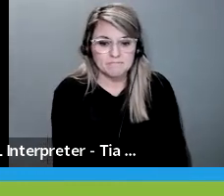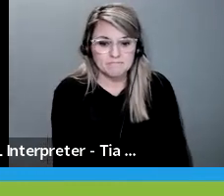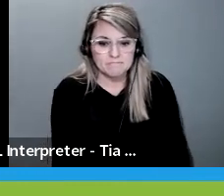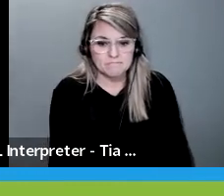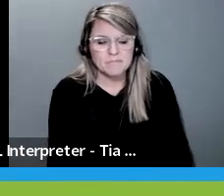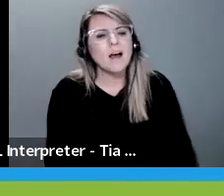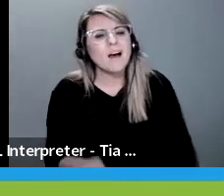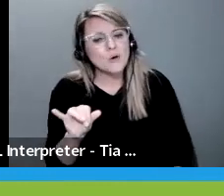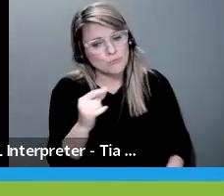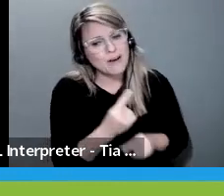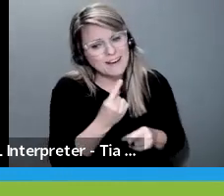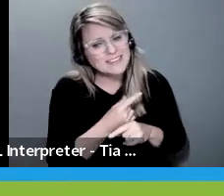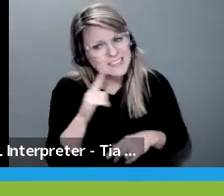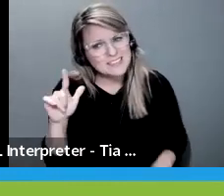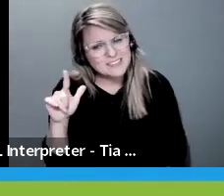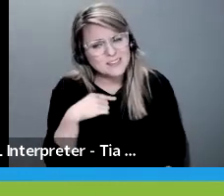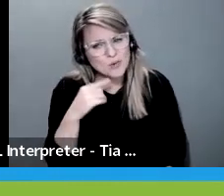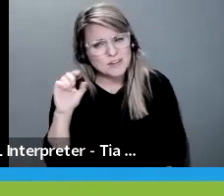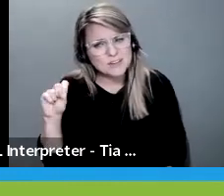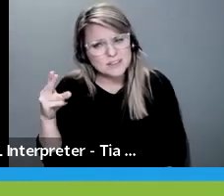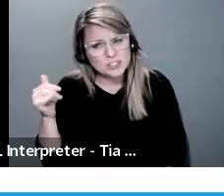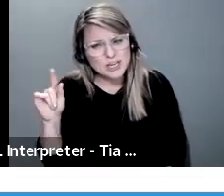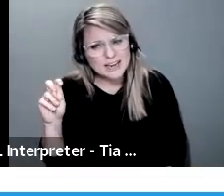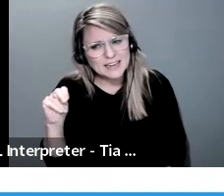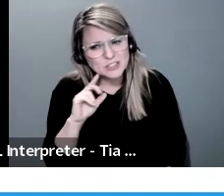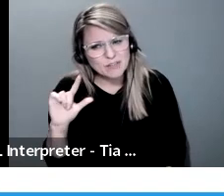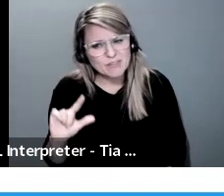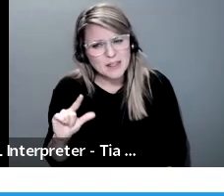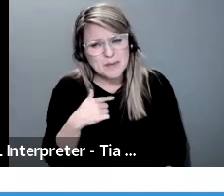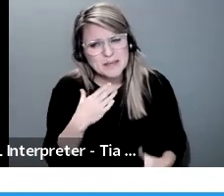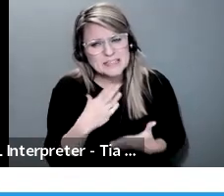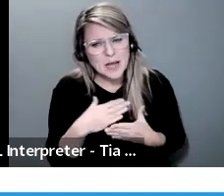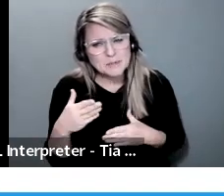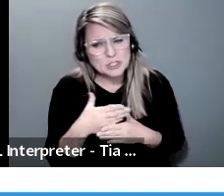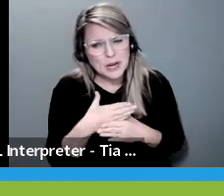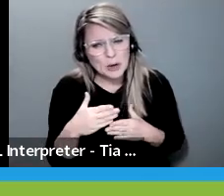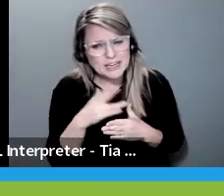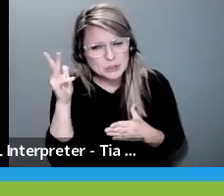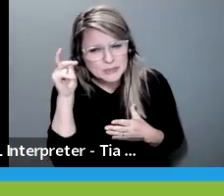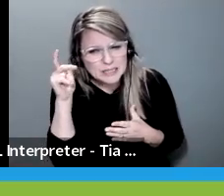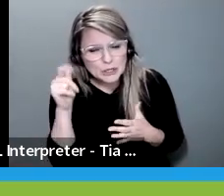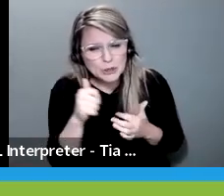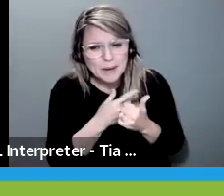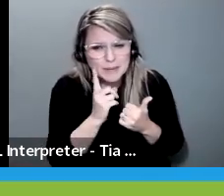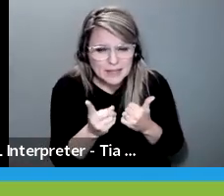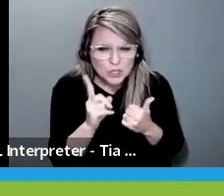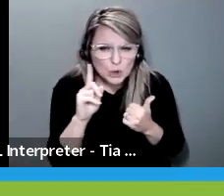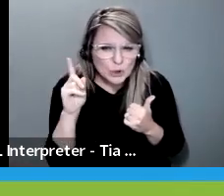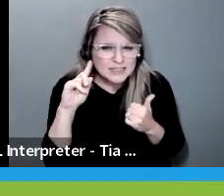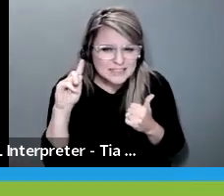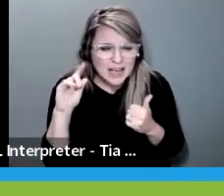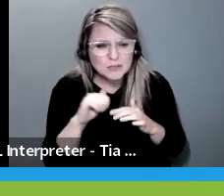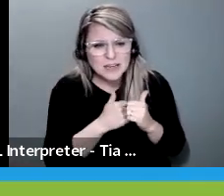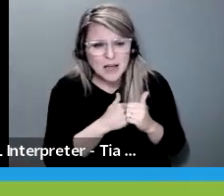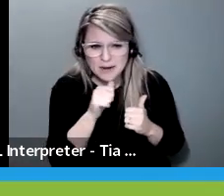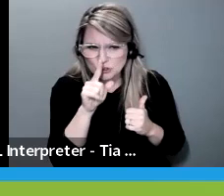The volume's pretty low, Shannon. You may want to stop sharing and share your sound. Also, I'm